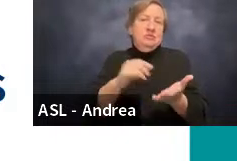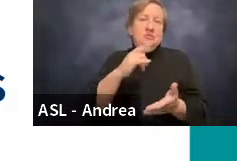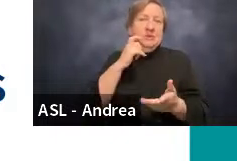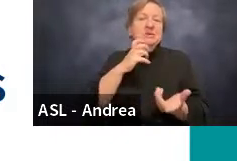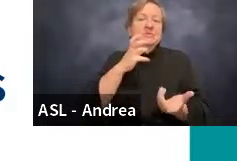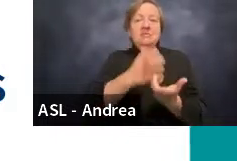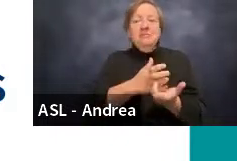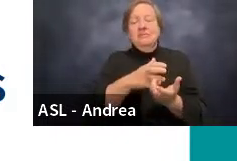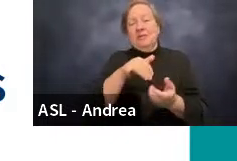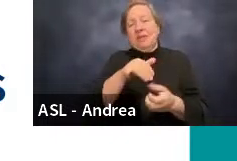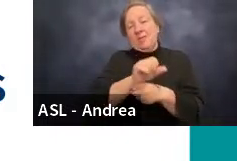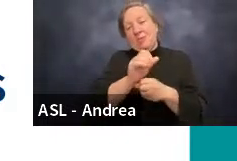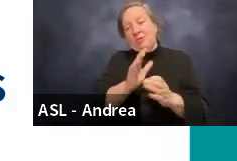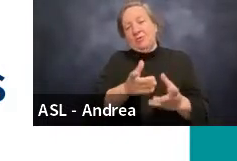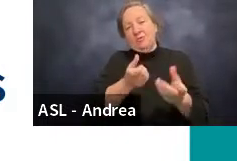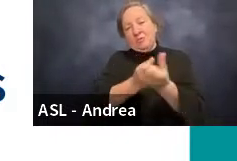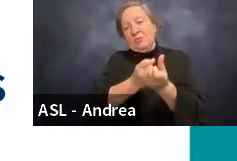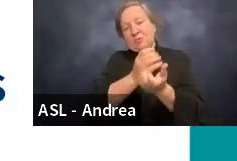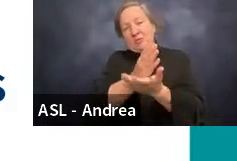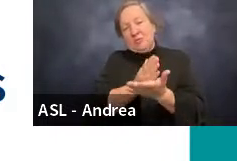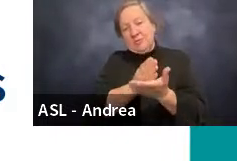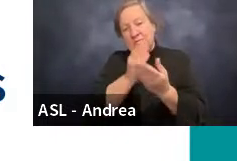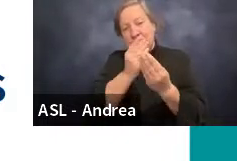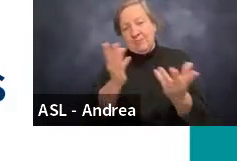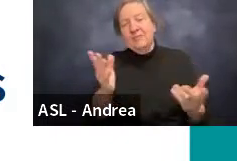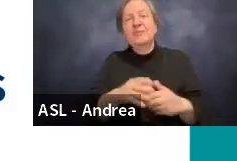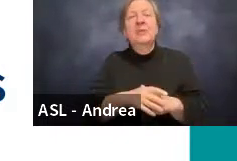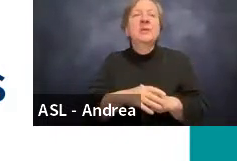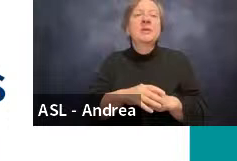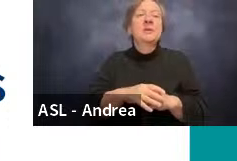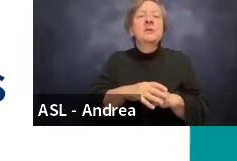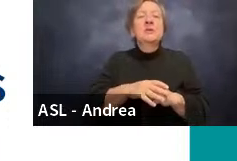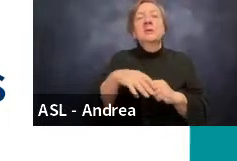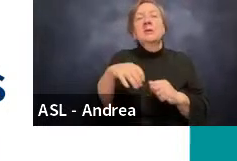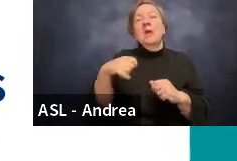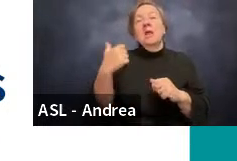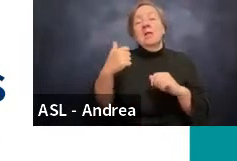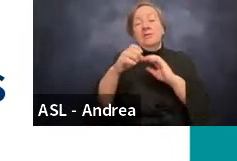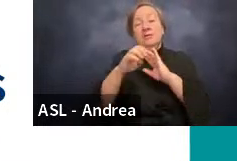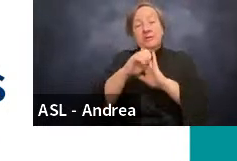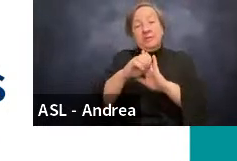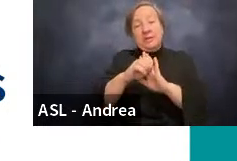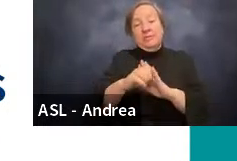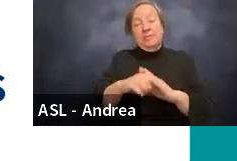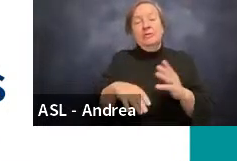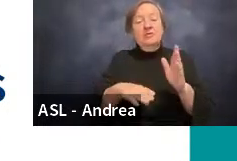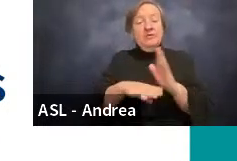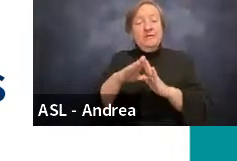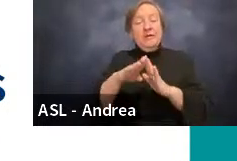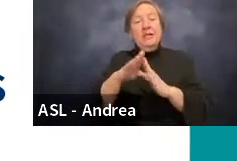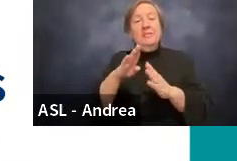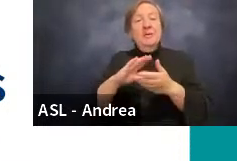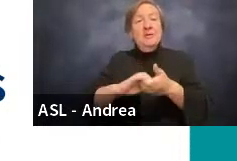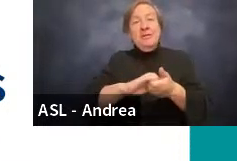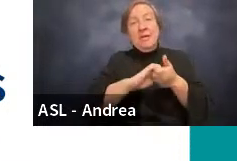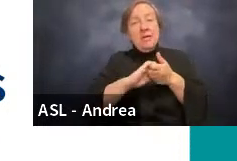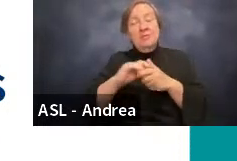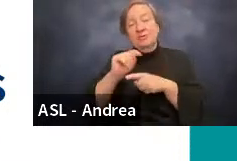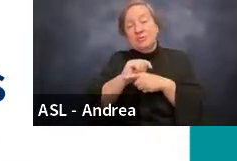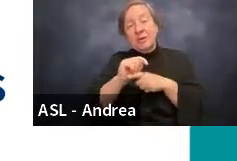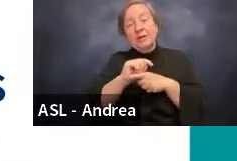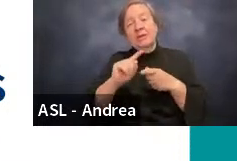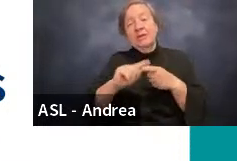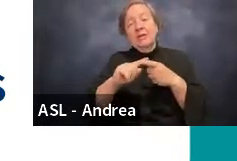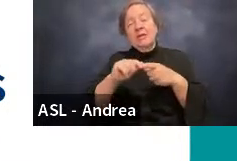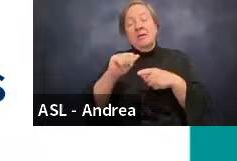well with that workforce support piece. Another example were to develop collaborative training and apprenticeship